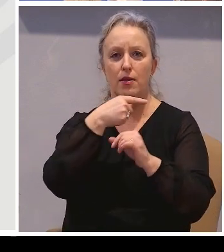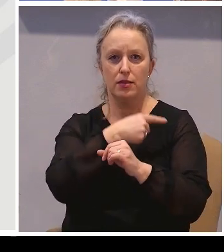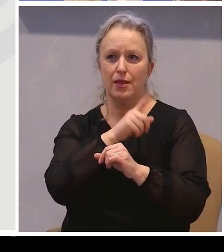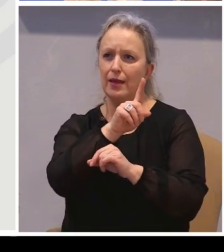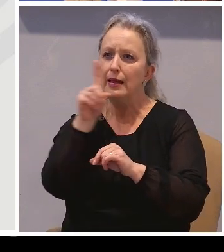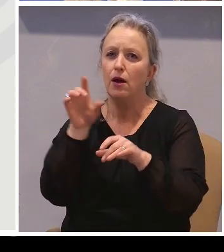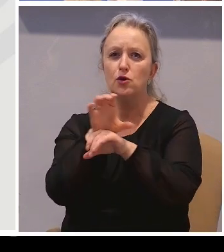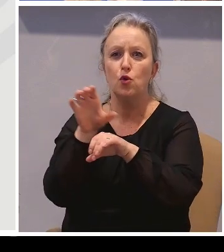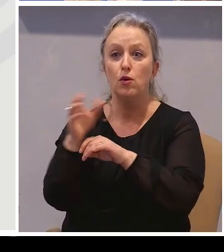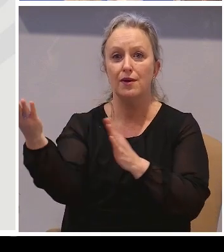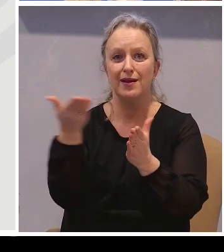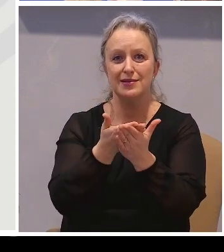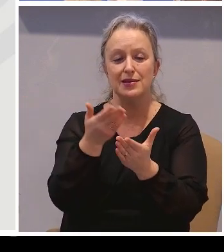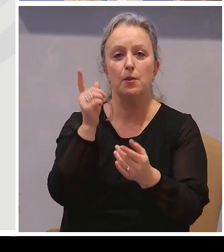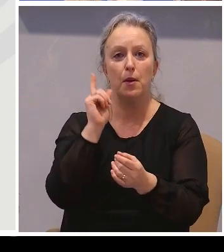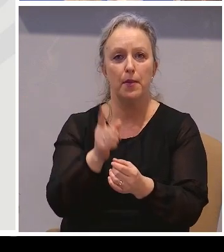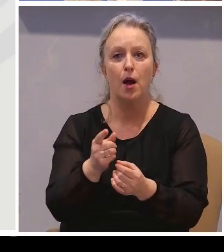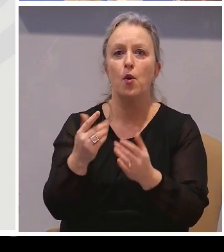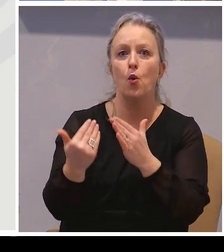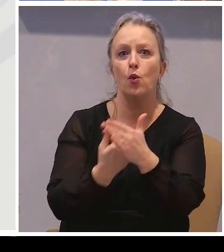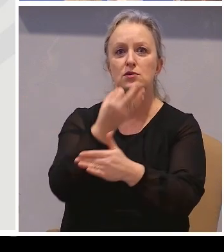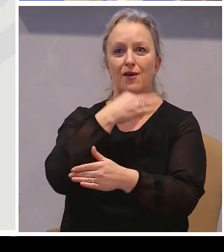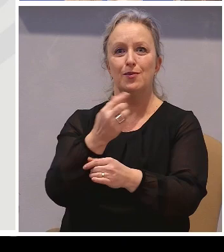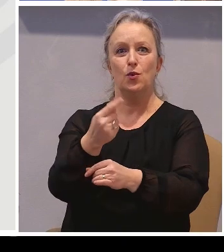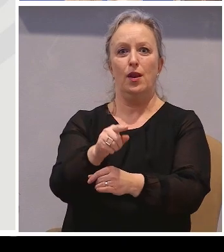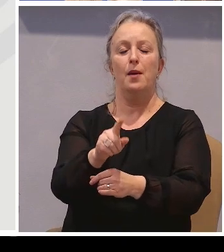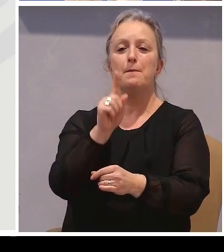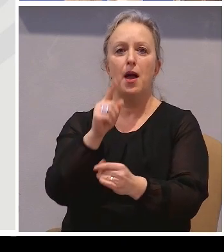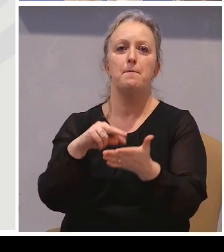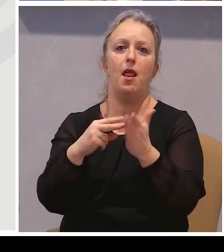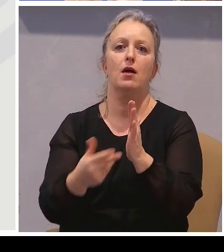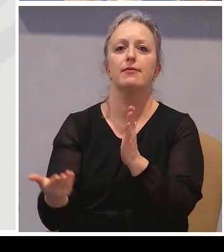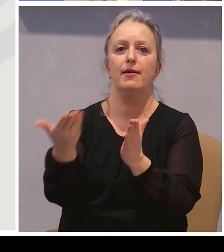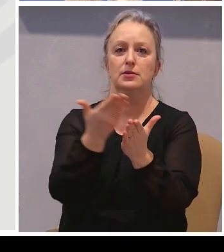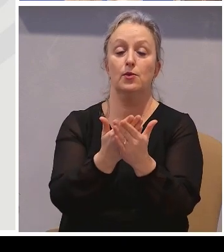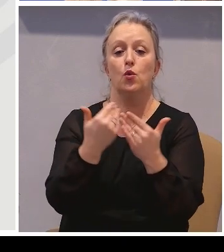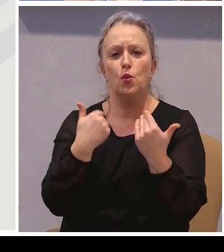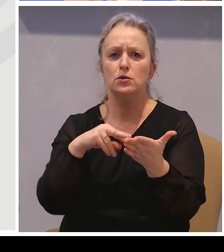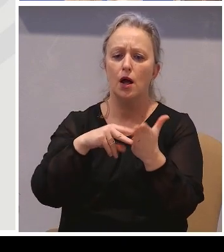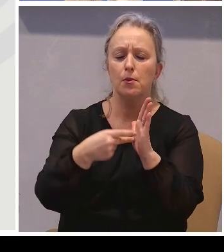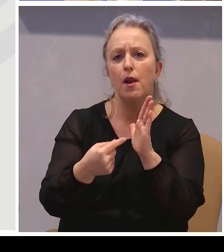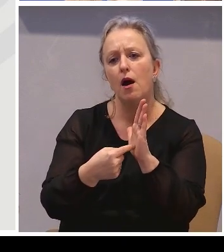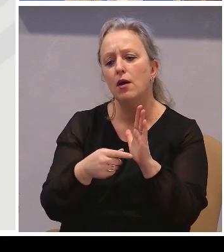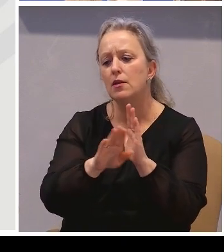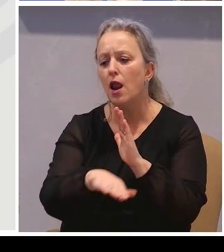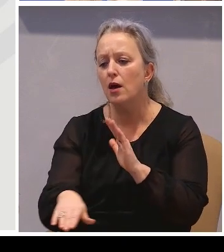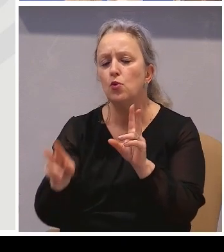an abbreviation here, it's called PIP. The acronym stands for the